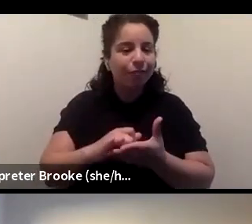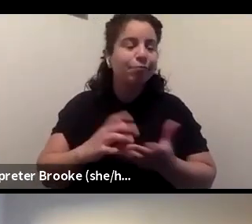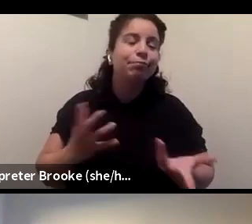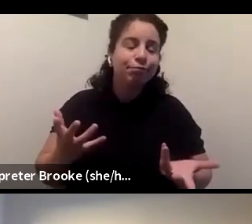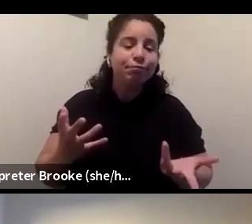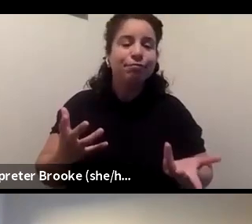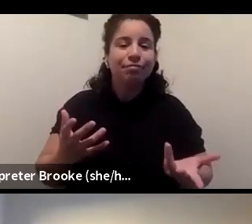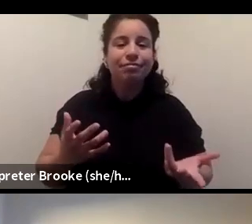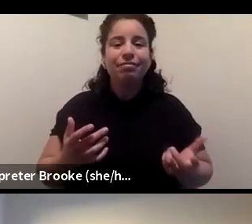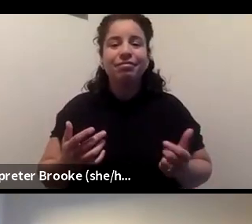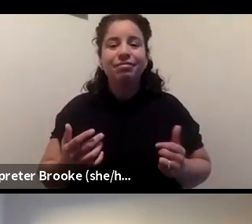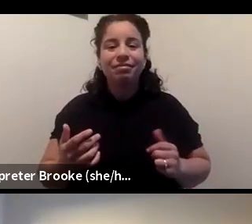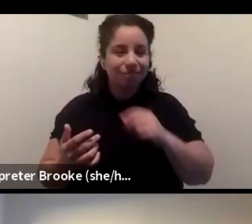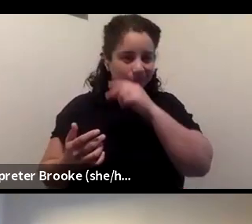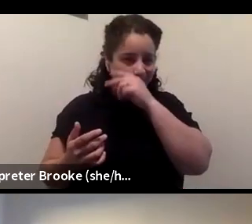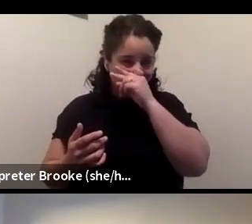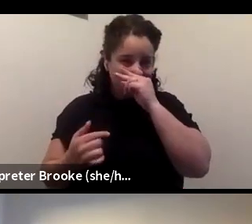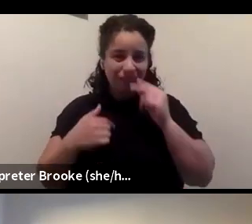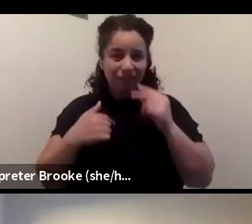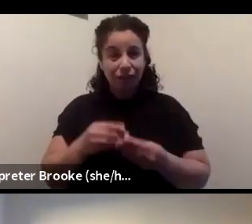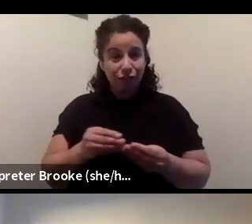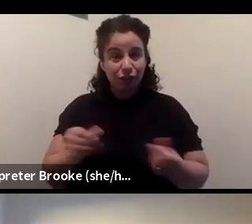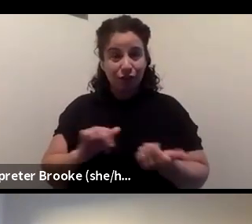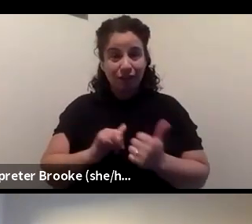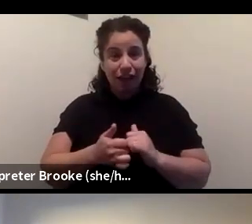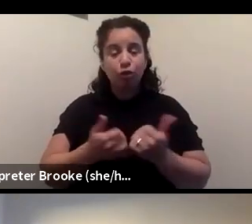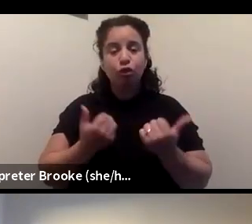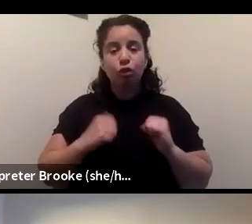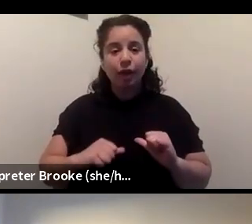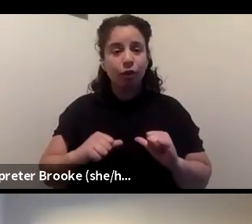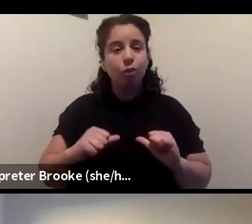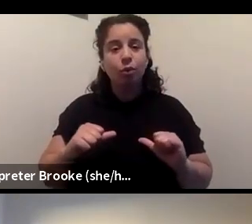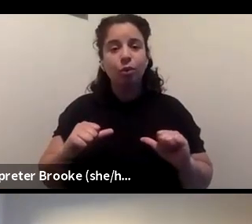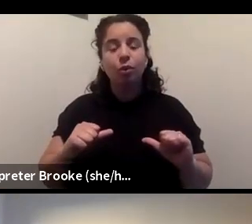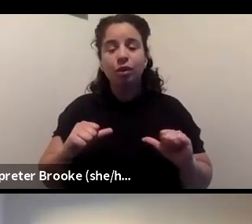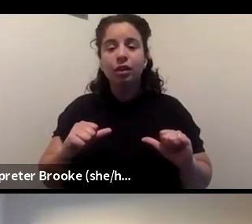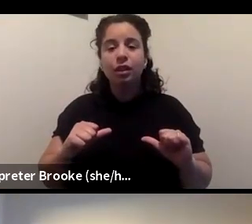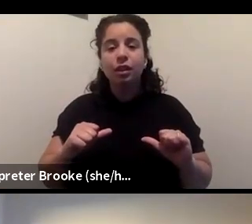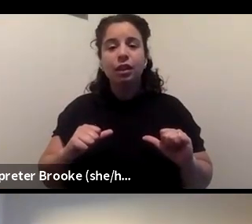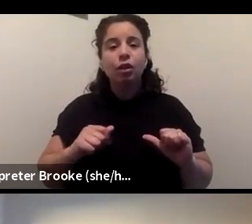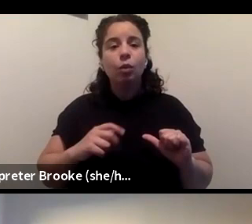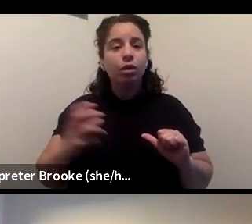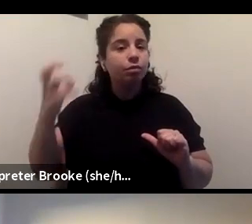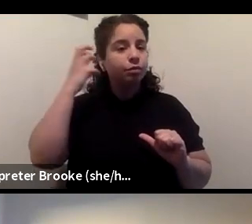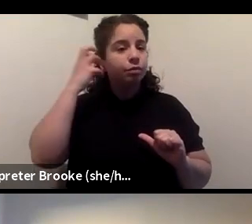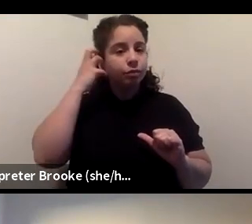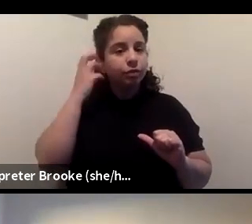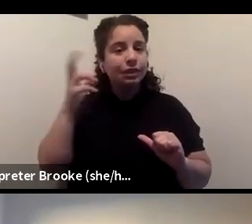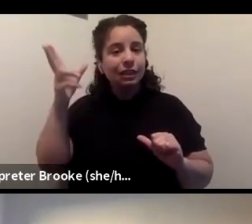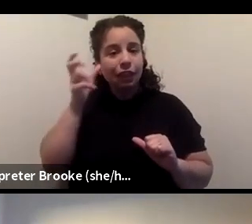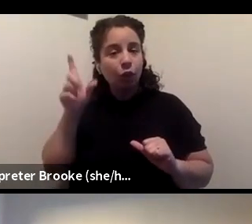I kind of like remedy it by just listening in one through one headphone, basically.